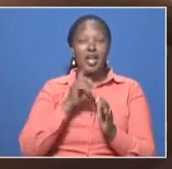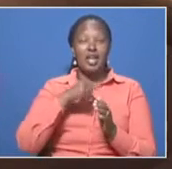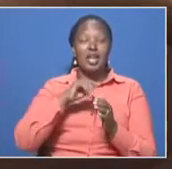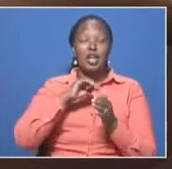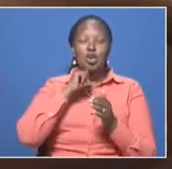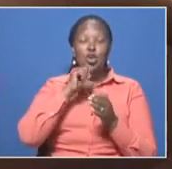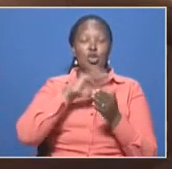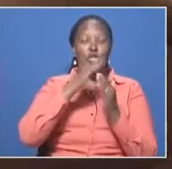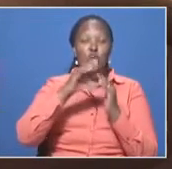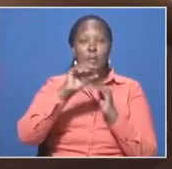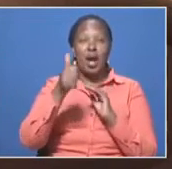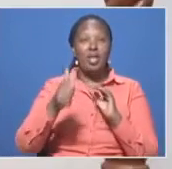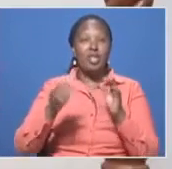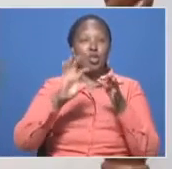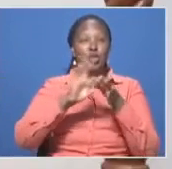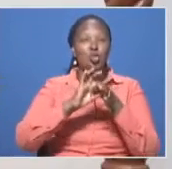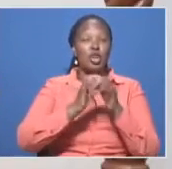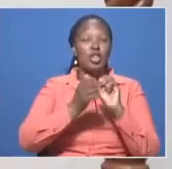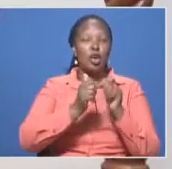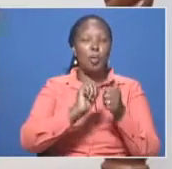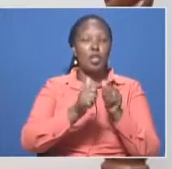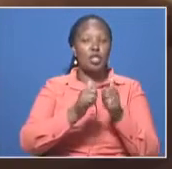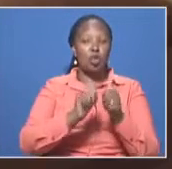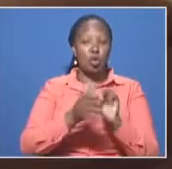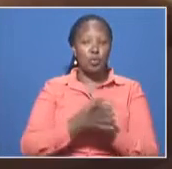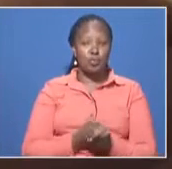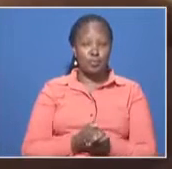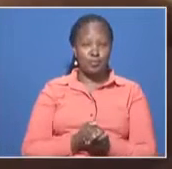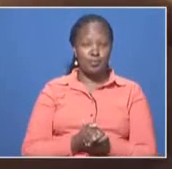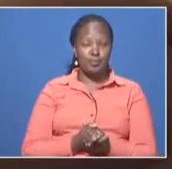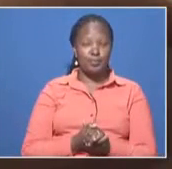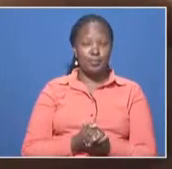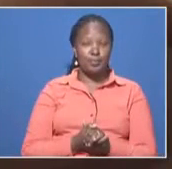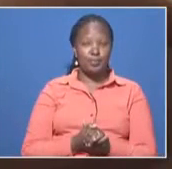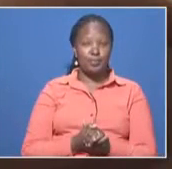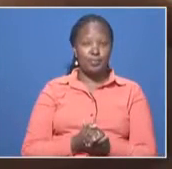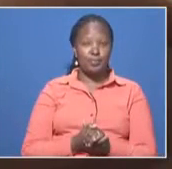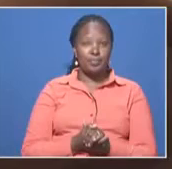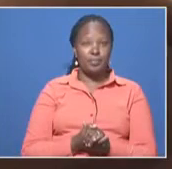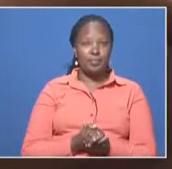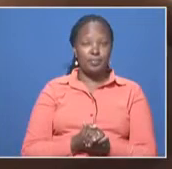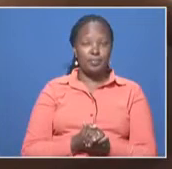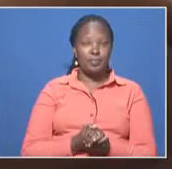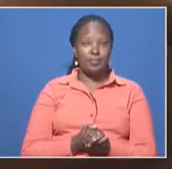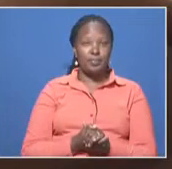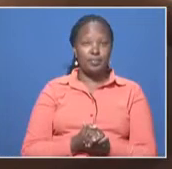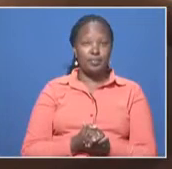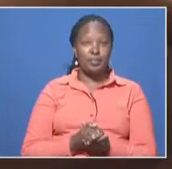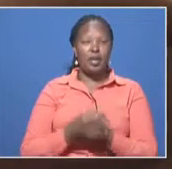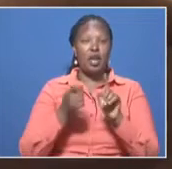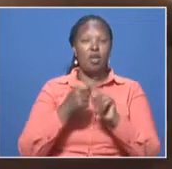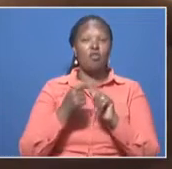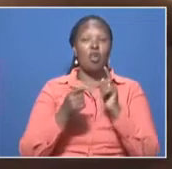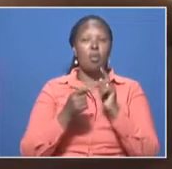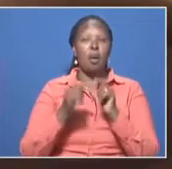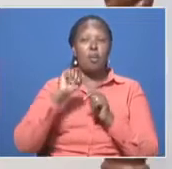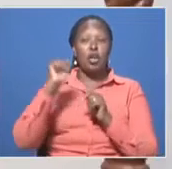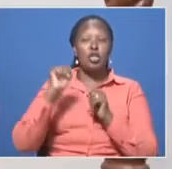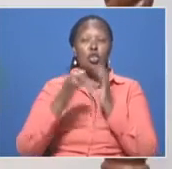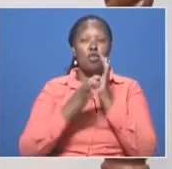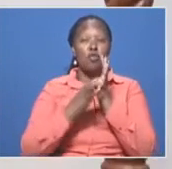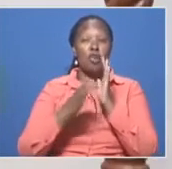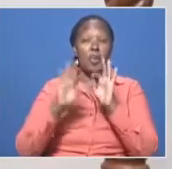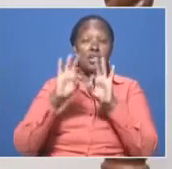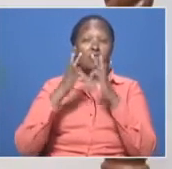others from joining the contest. Mm. Coming from, again, a prominent political family, you could do,